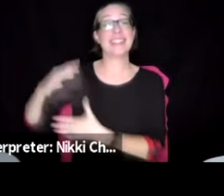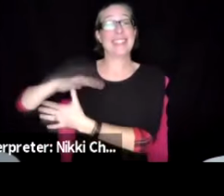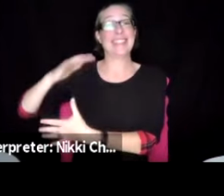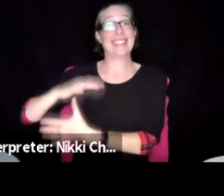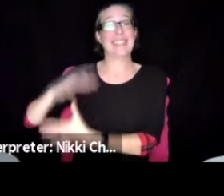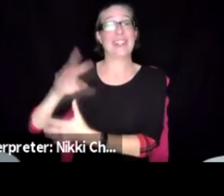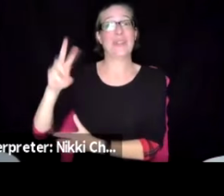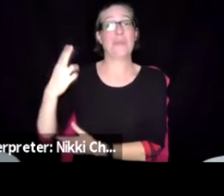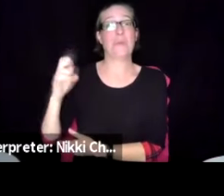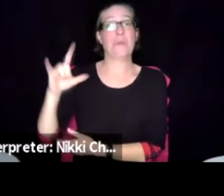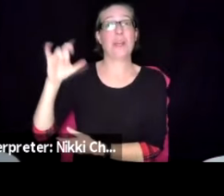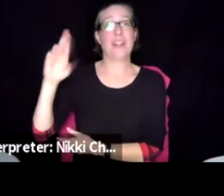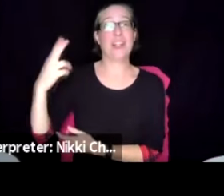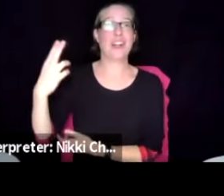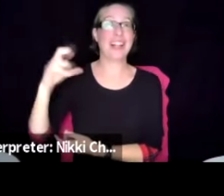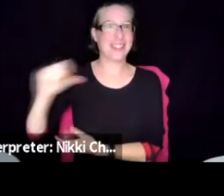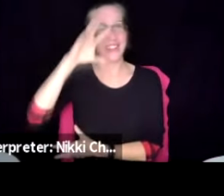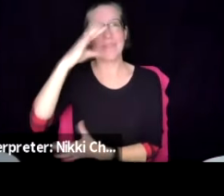health.